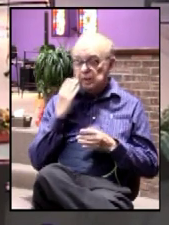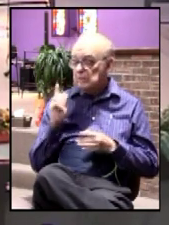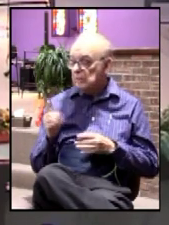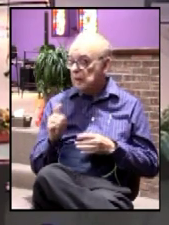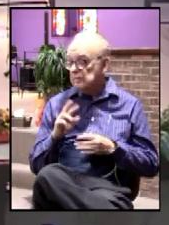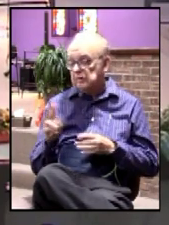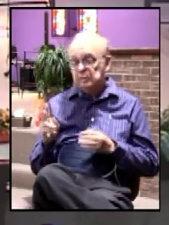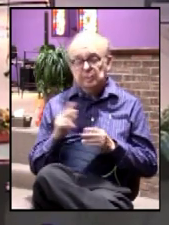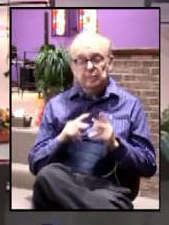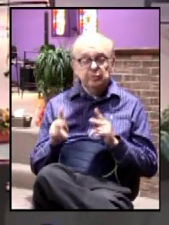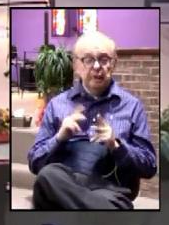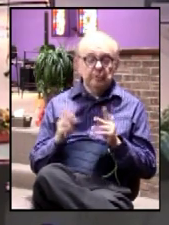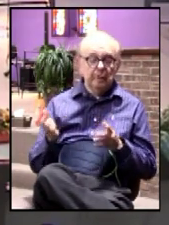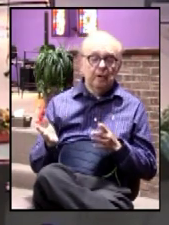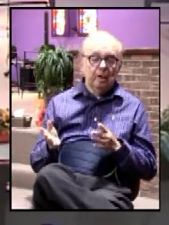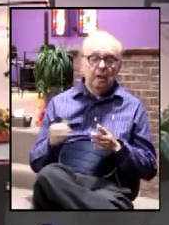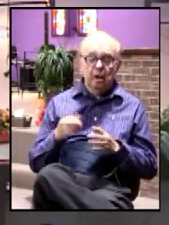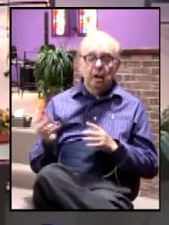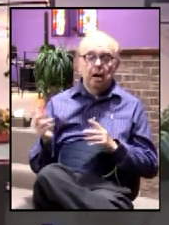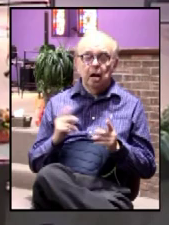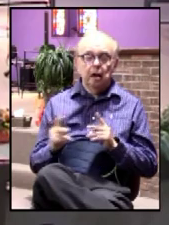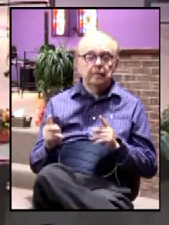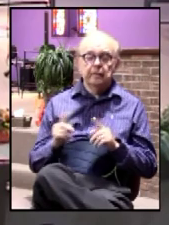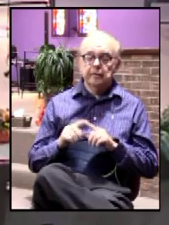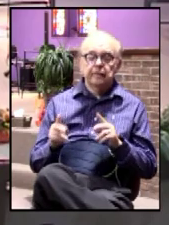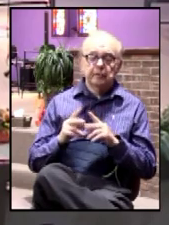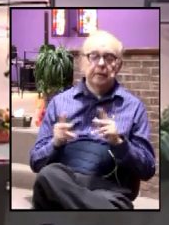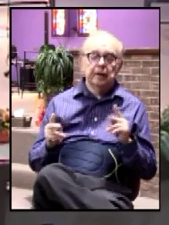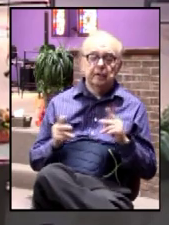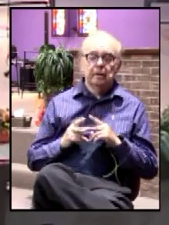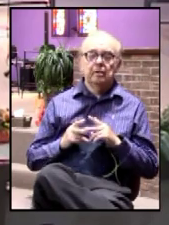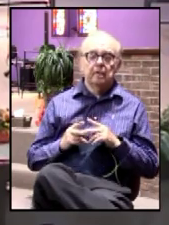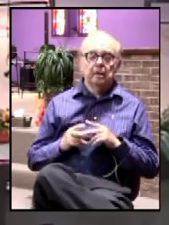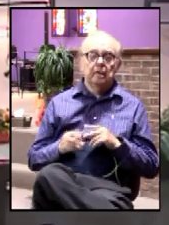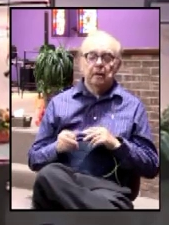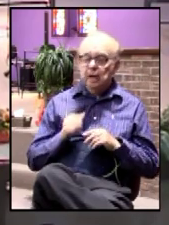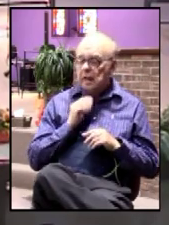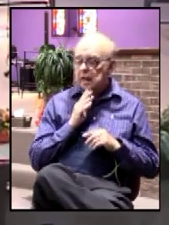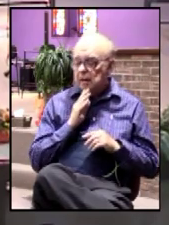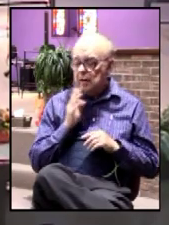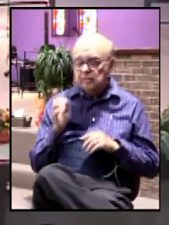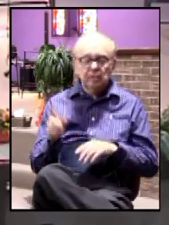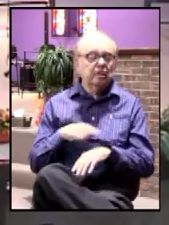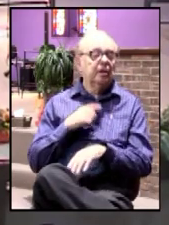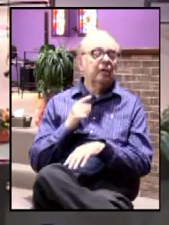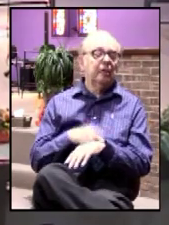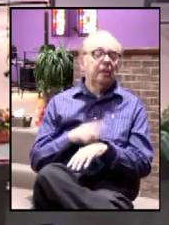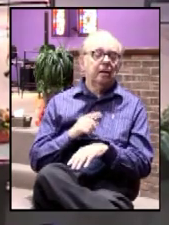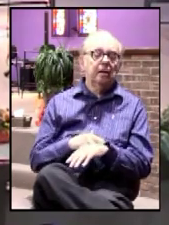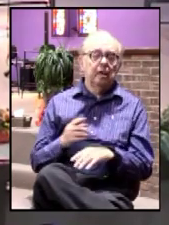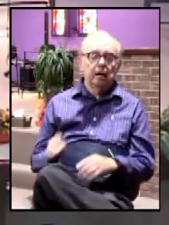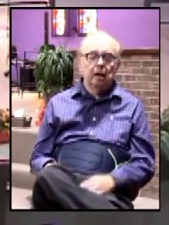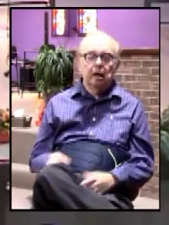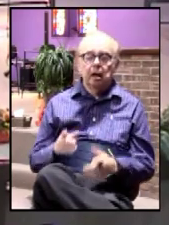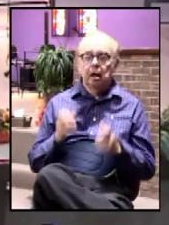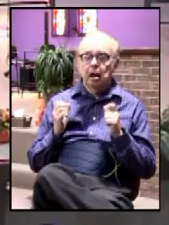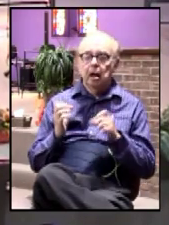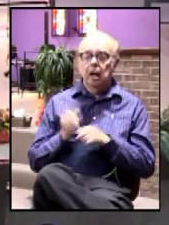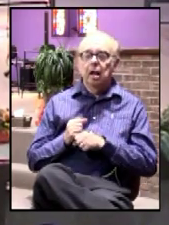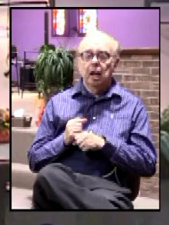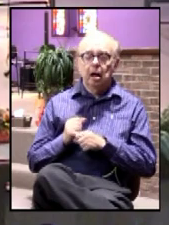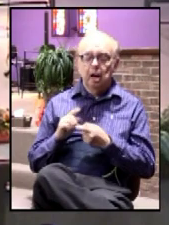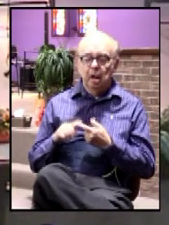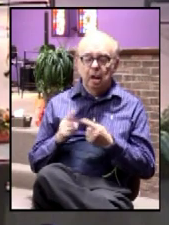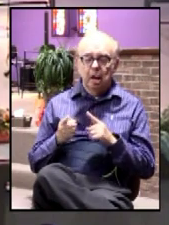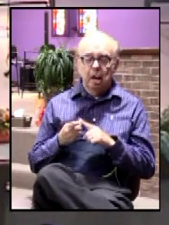of them. The others are from all over the place that I haven't talked to in ages. Or all of a sudden you start